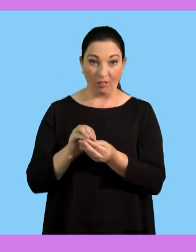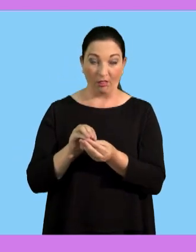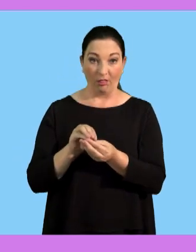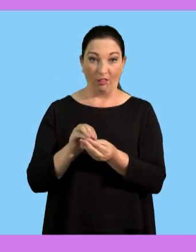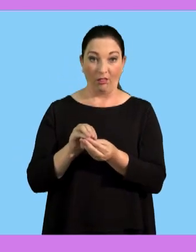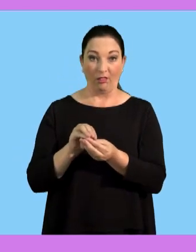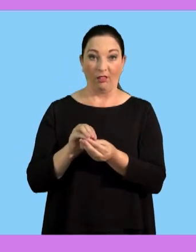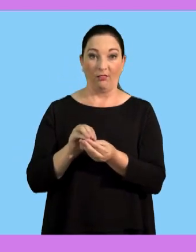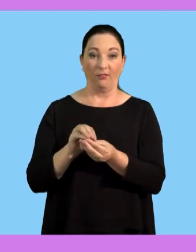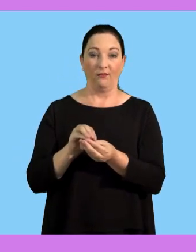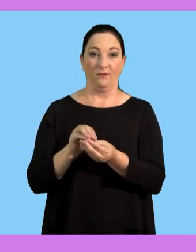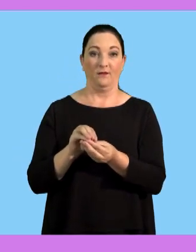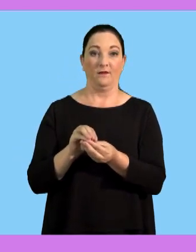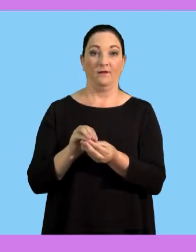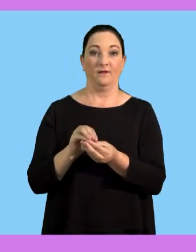number